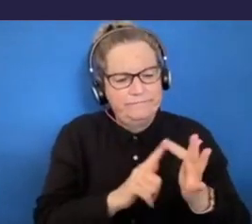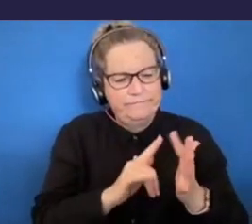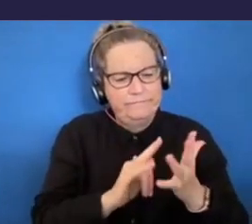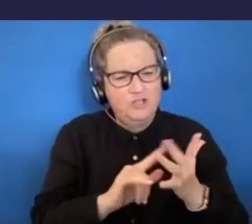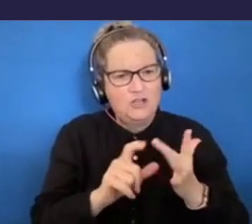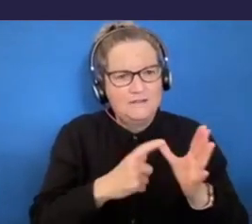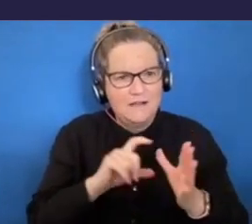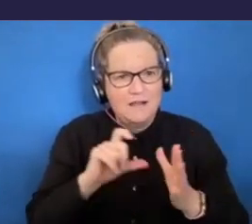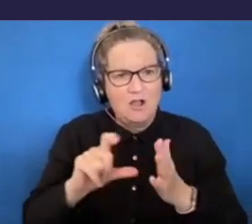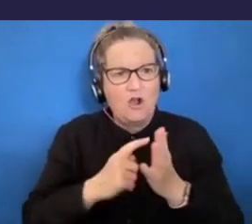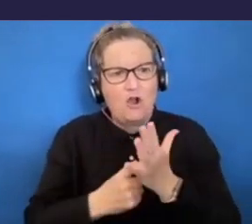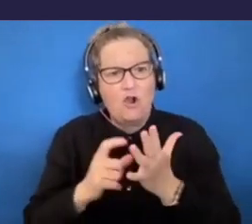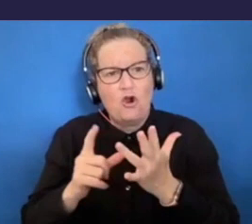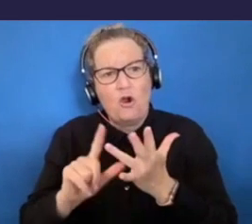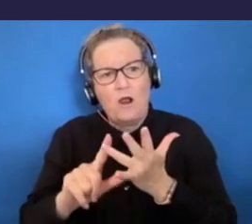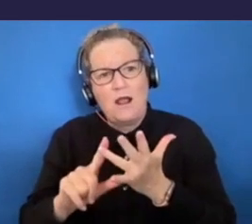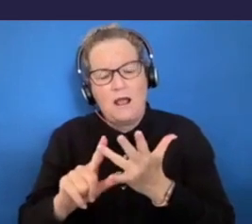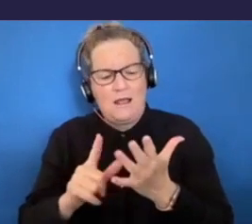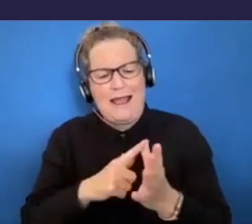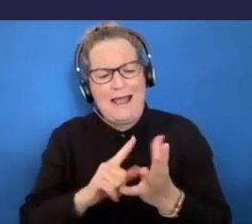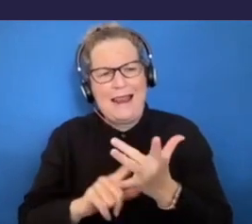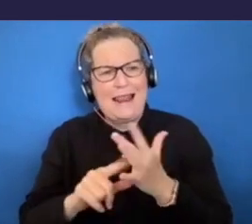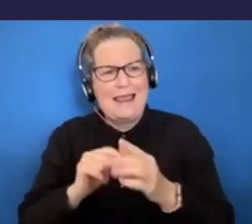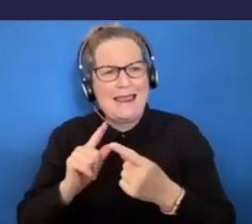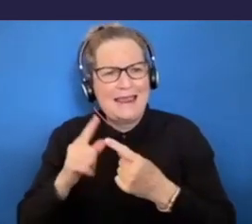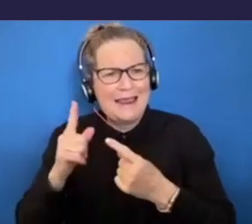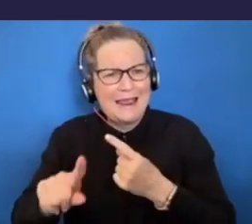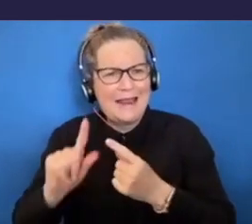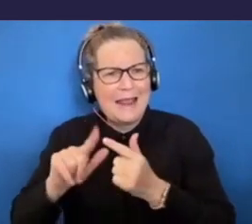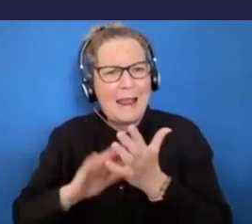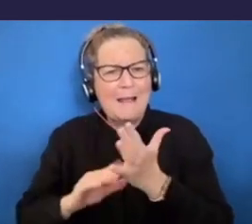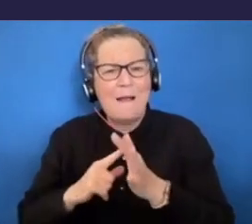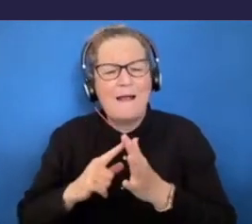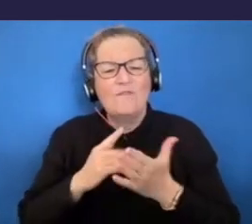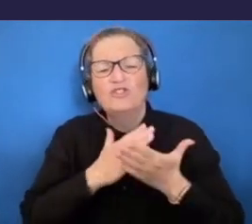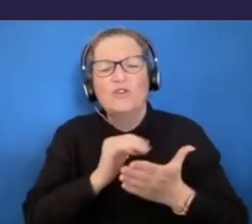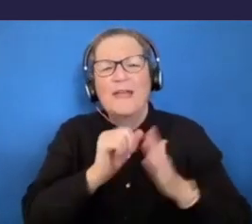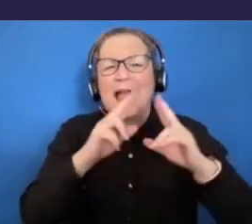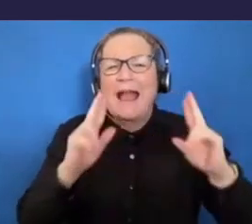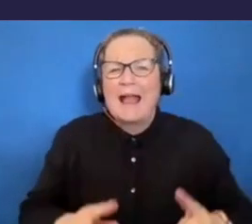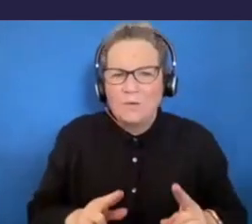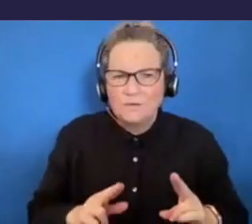video. This film was created on the lands of the Parramac and Kaurna people.